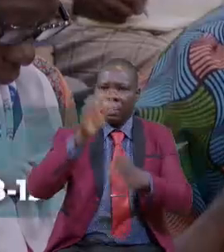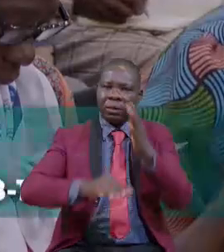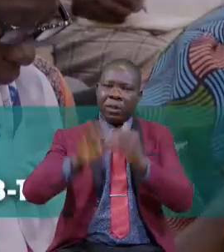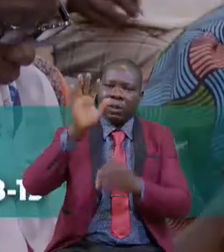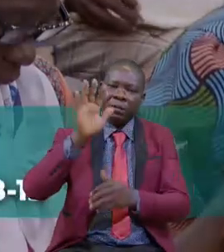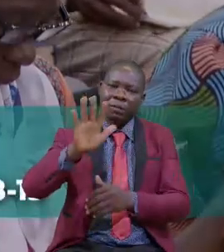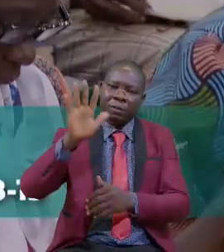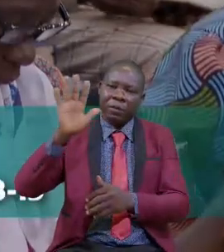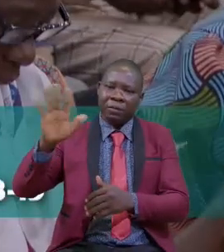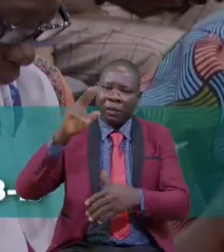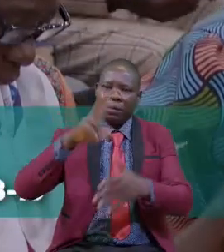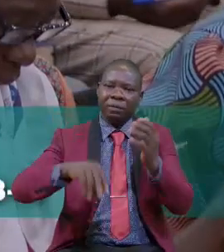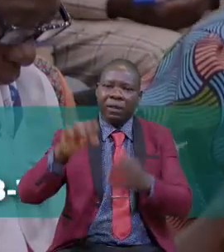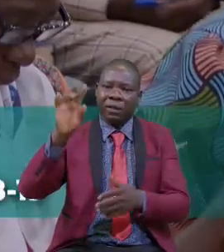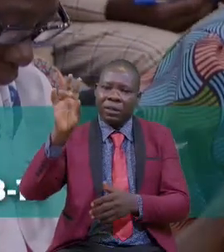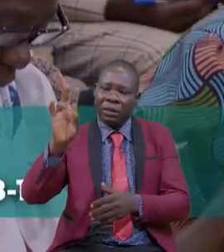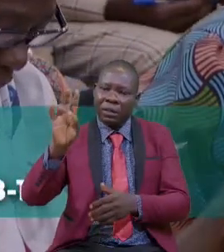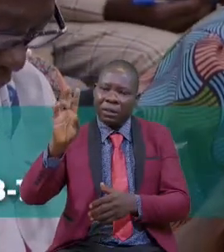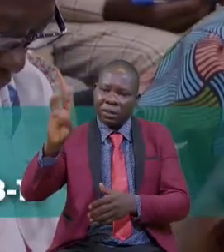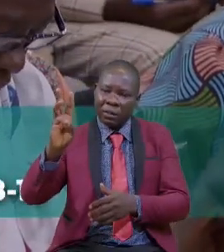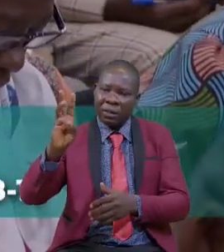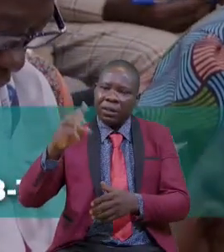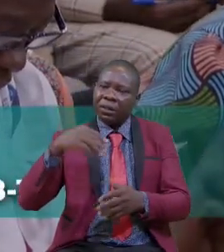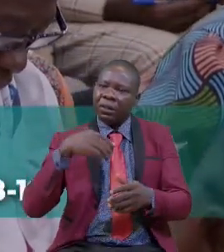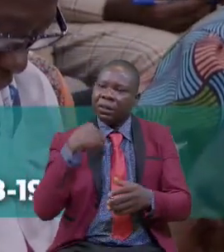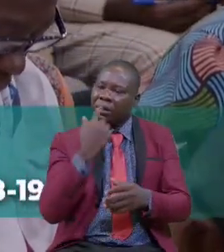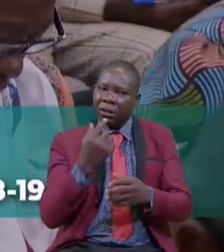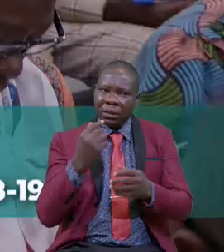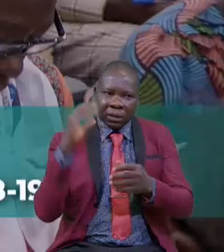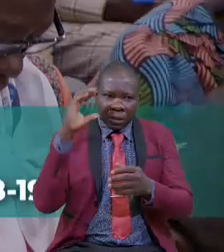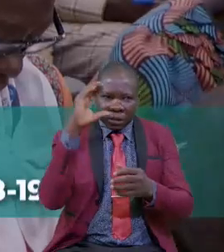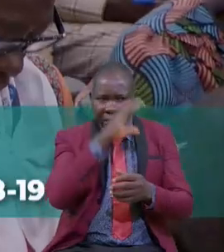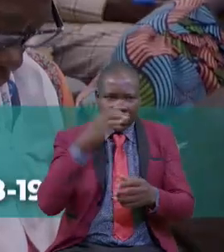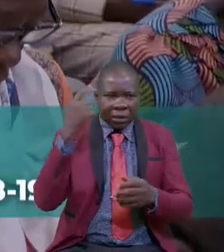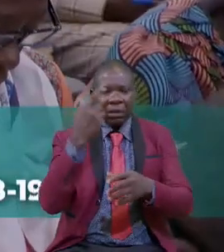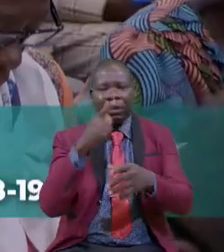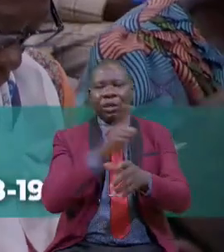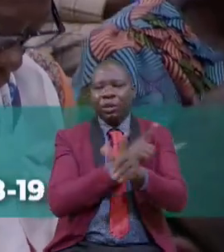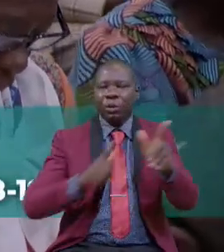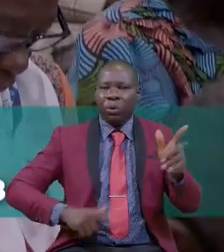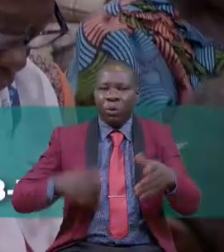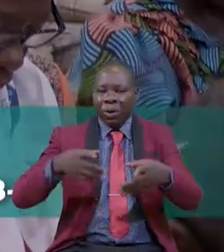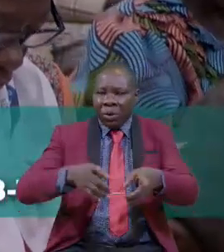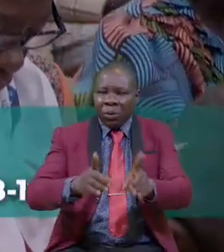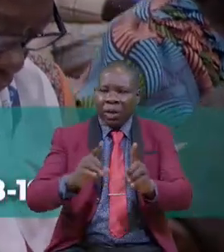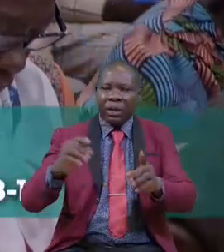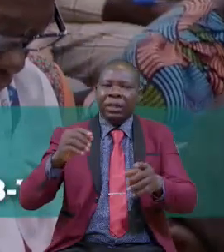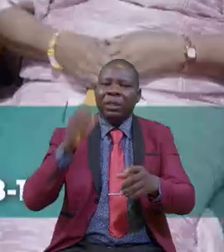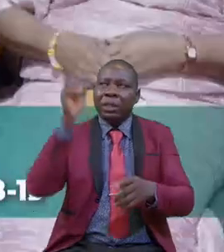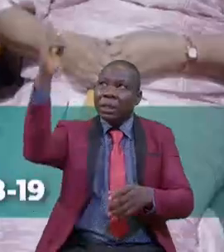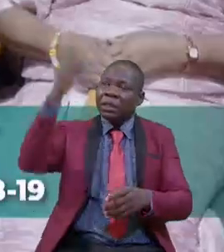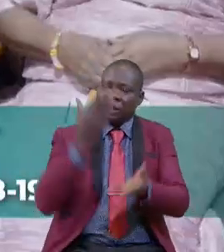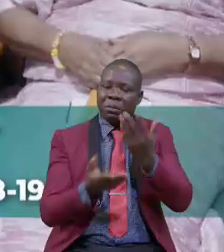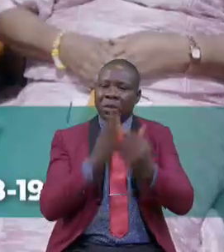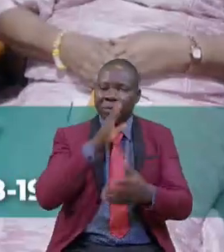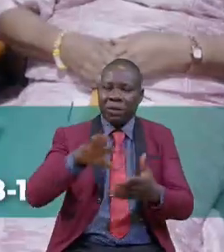the Lord while He may be found. Call ye upon Him while He is now." Now verse 7